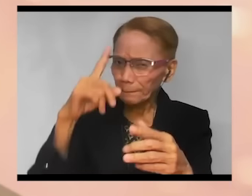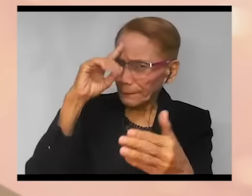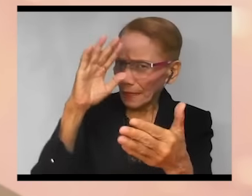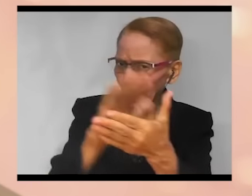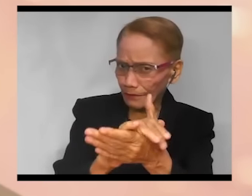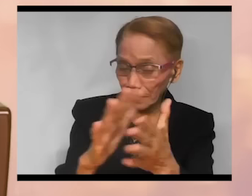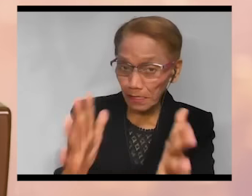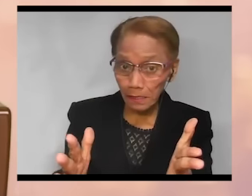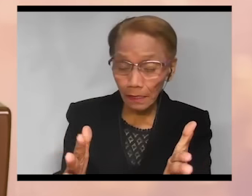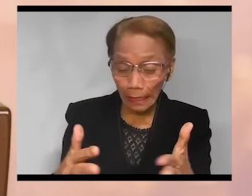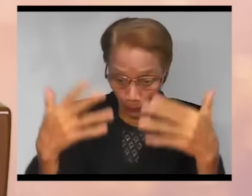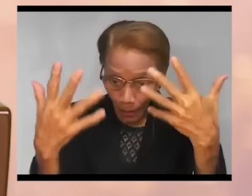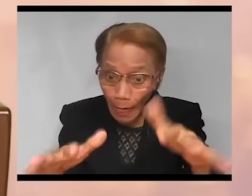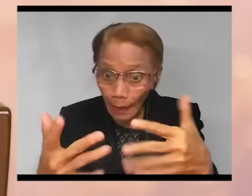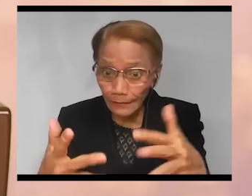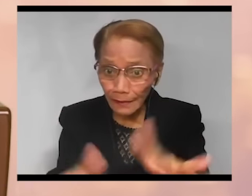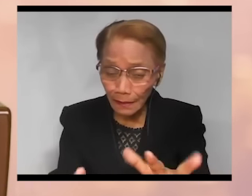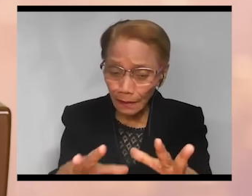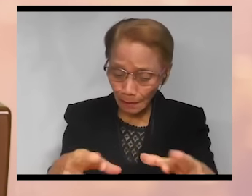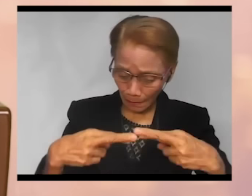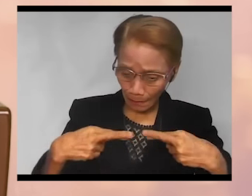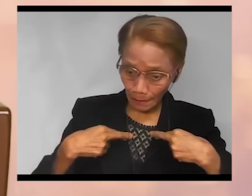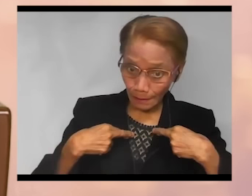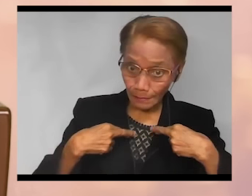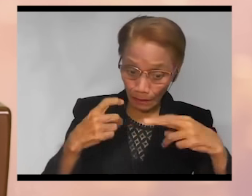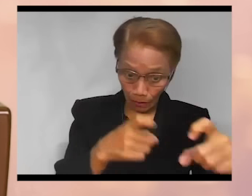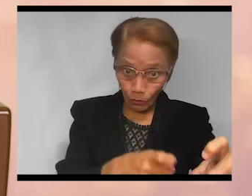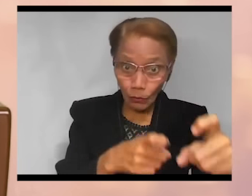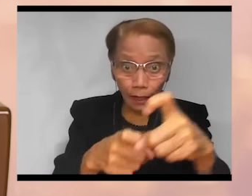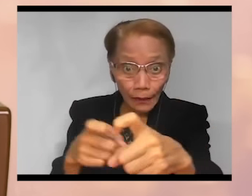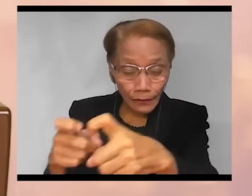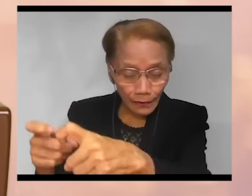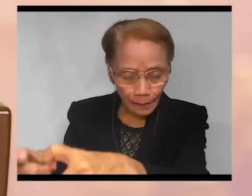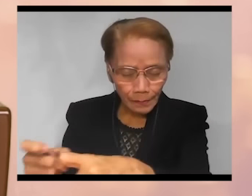believers. Having received these gifts,